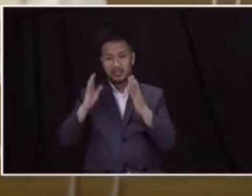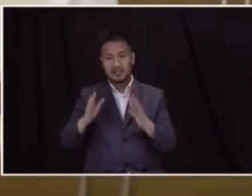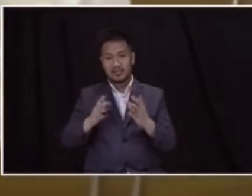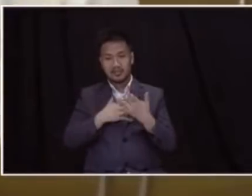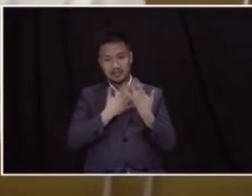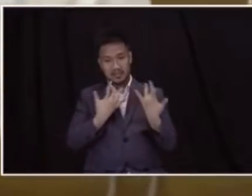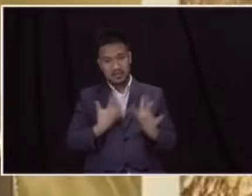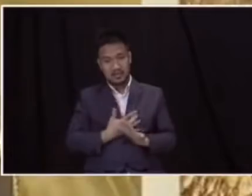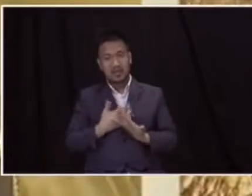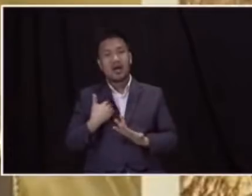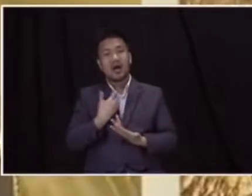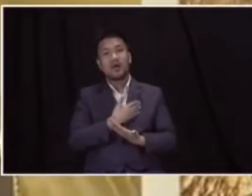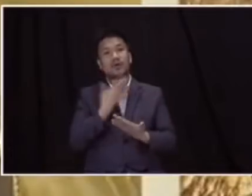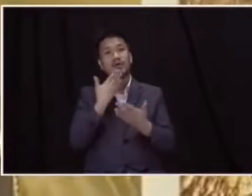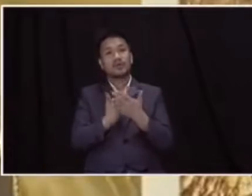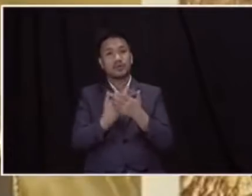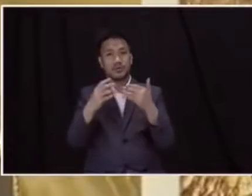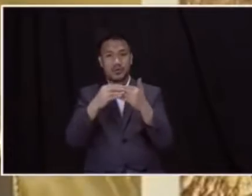Good Shepherd.